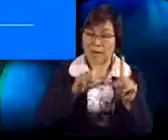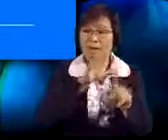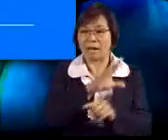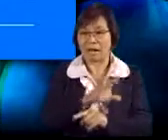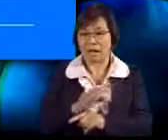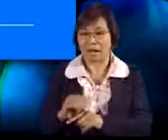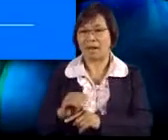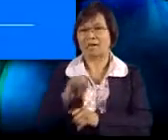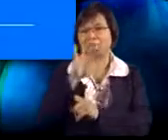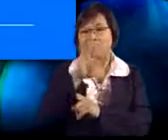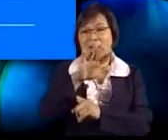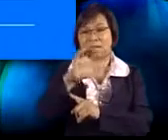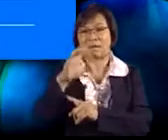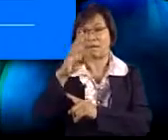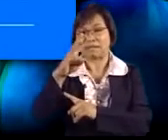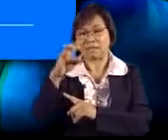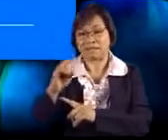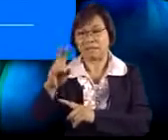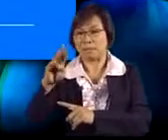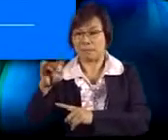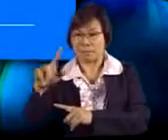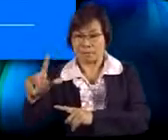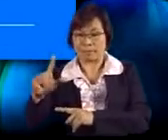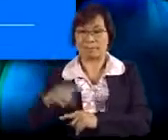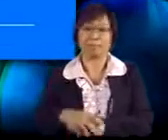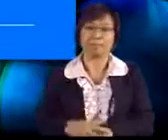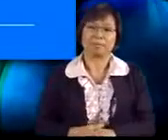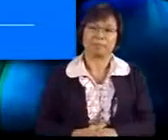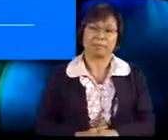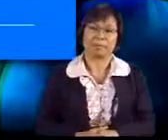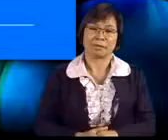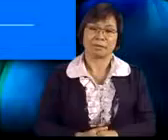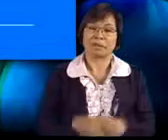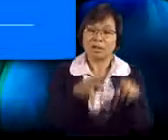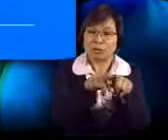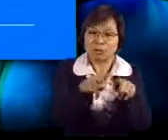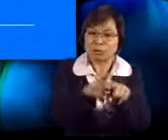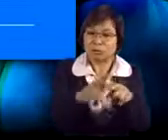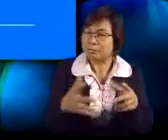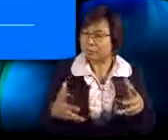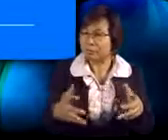1 liter and 560 milliliters equals to